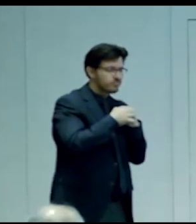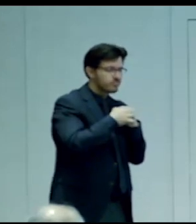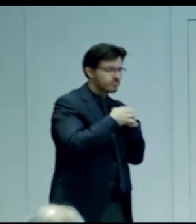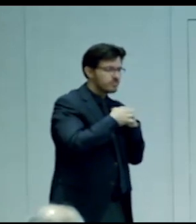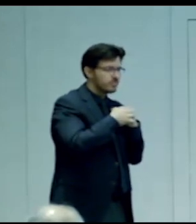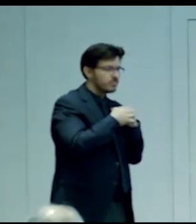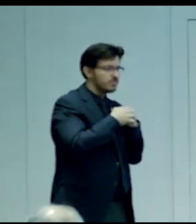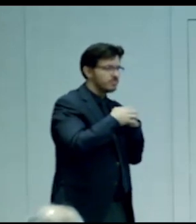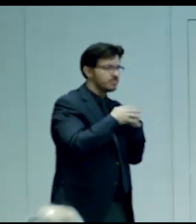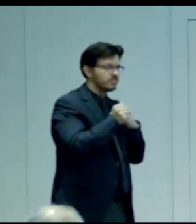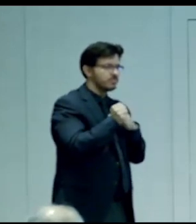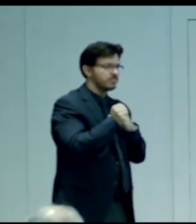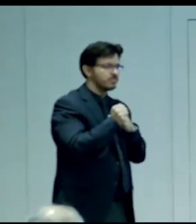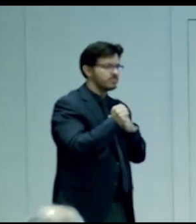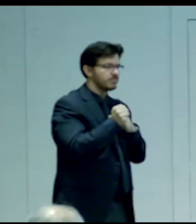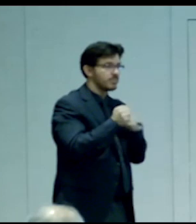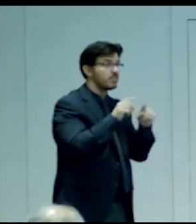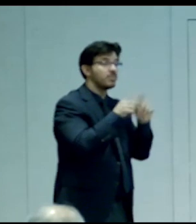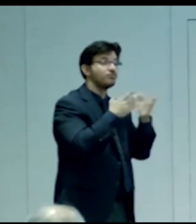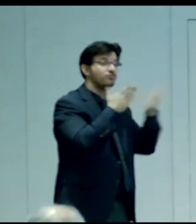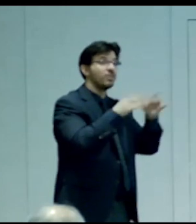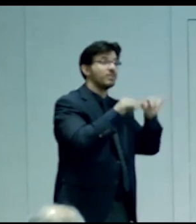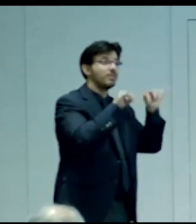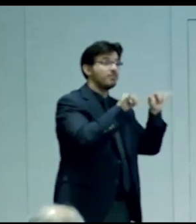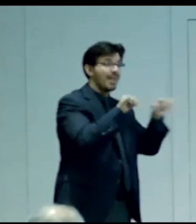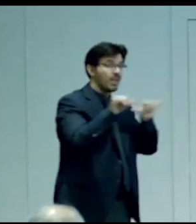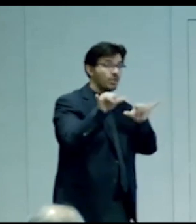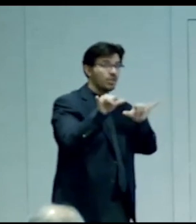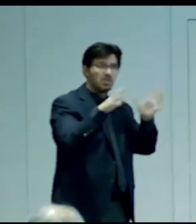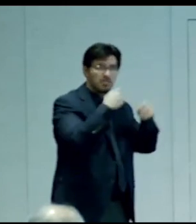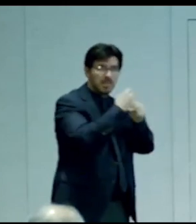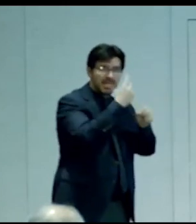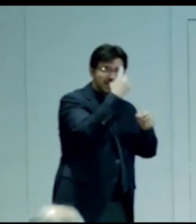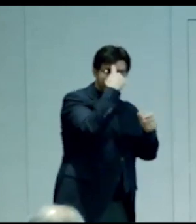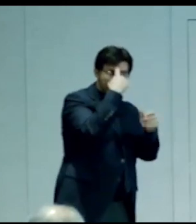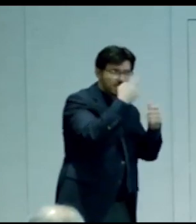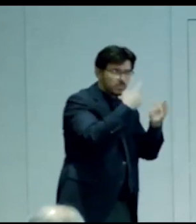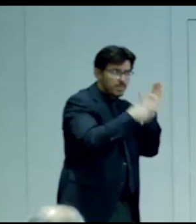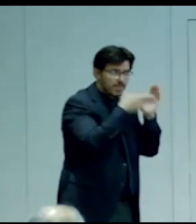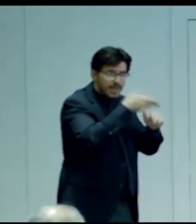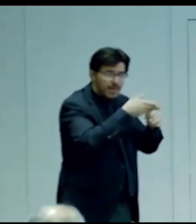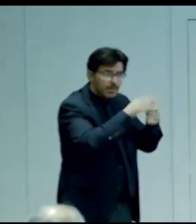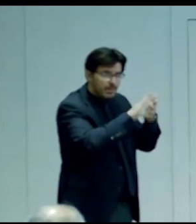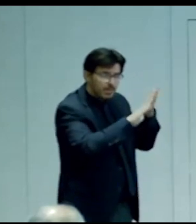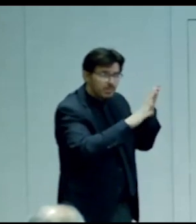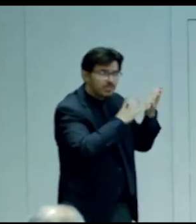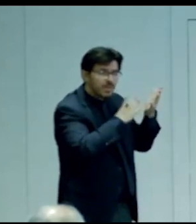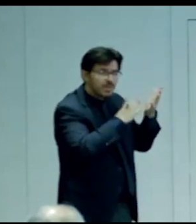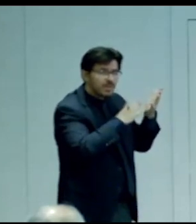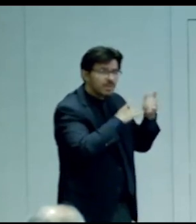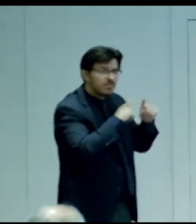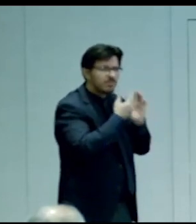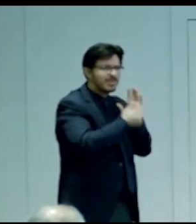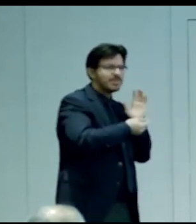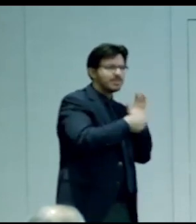a pattern which also made a great deal of sense. But then in looking at this, I thought about what